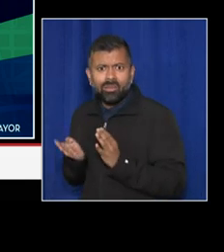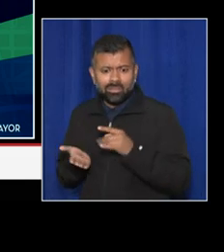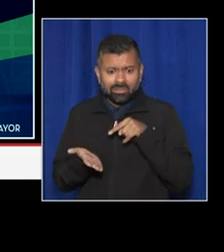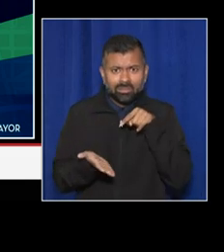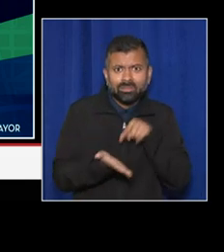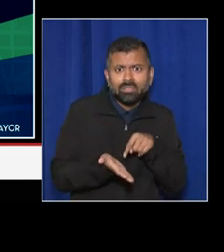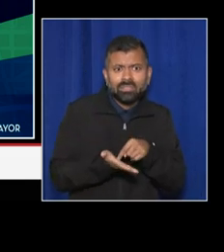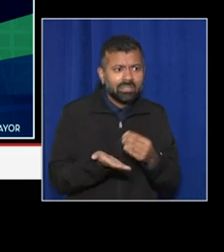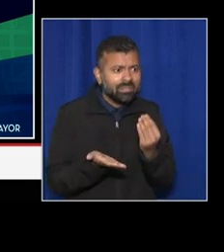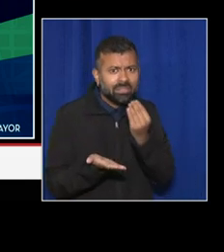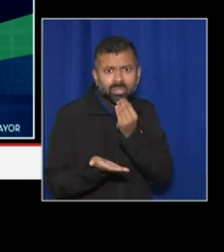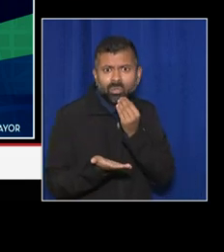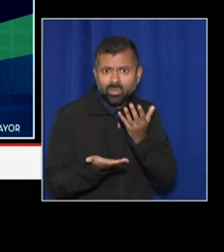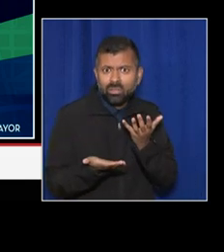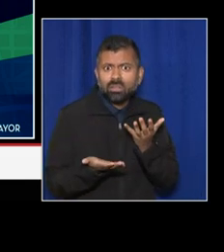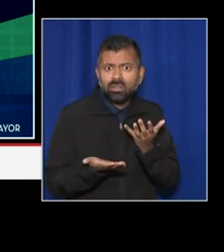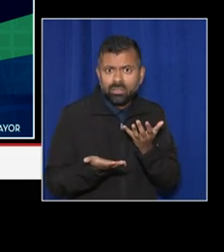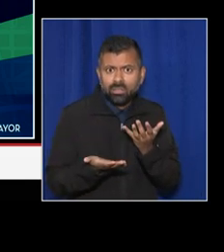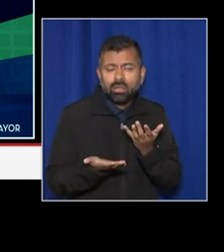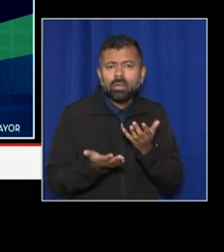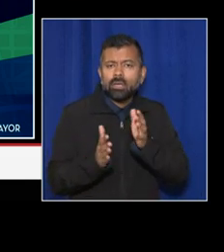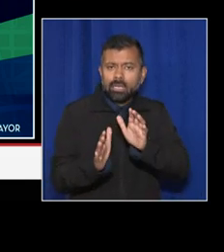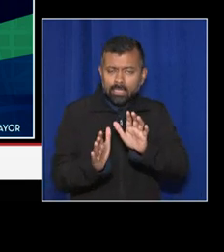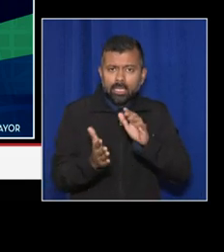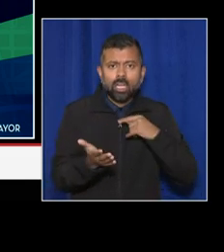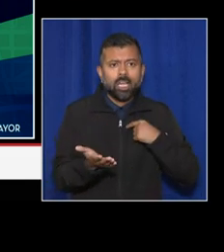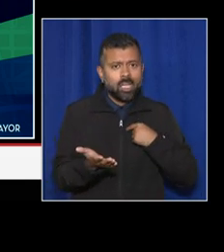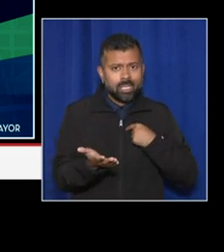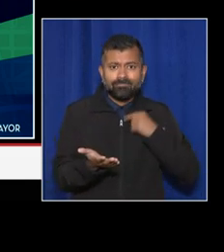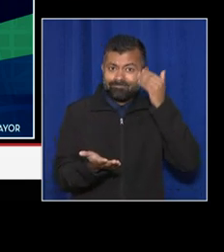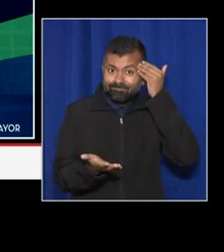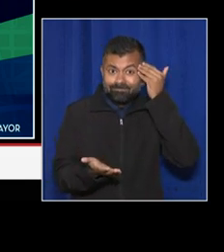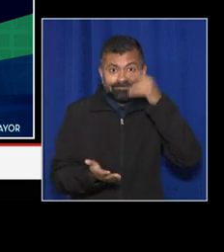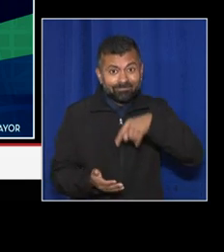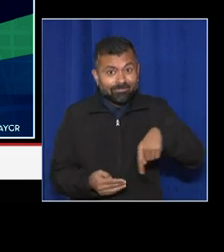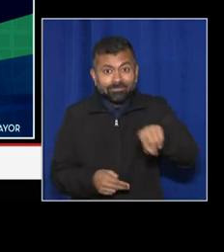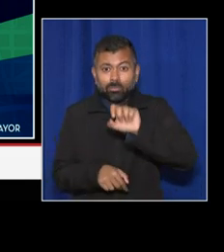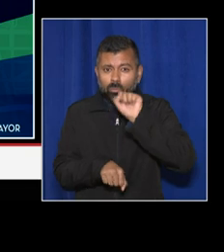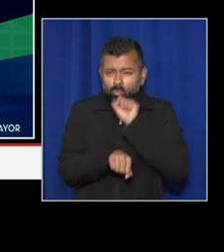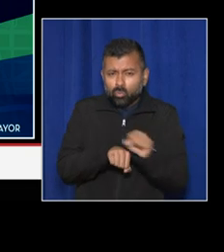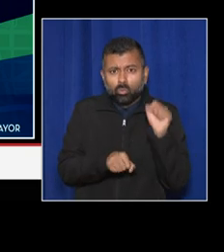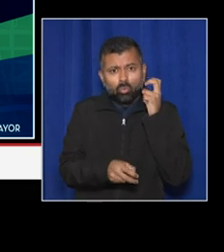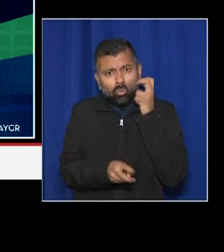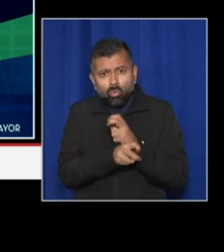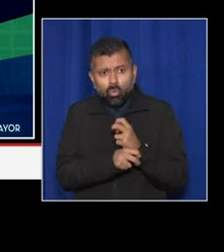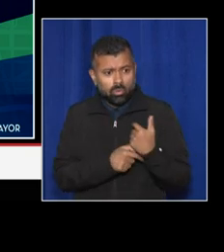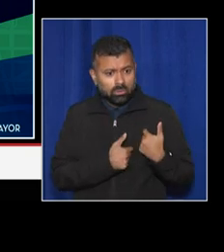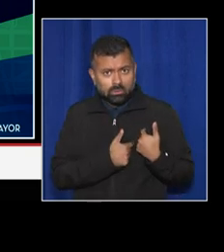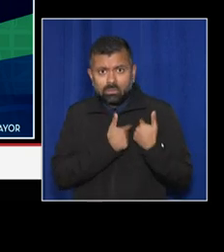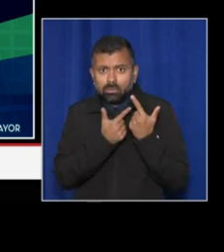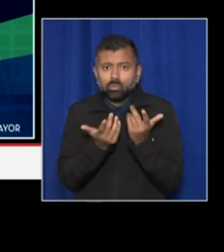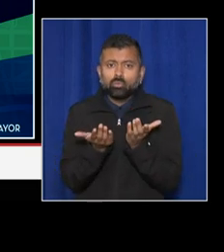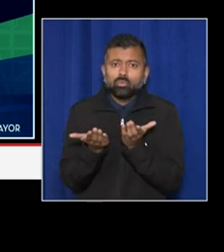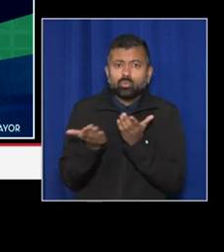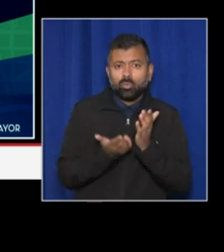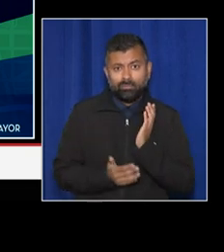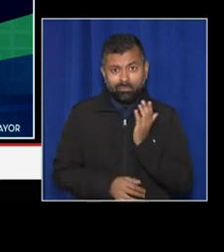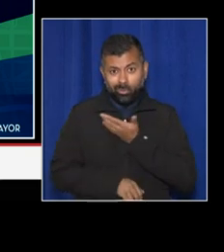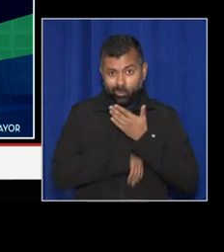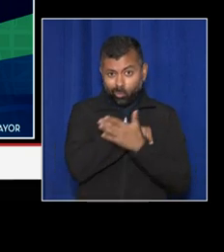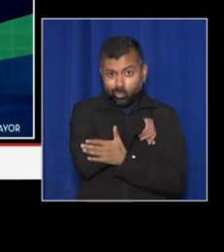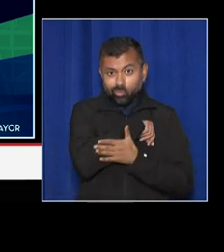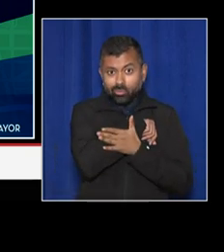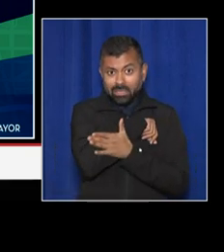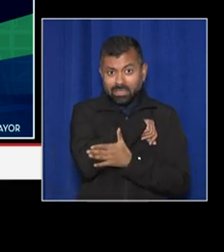worked very hard in service to the nation. And I'm so very sorry that they're having this experience.